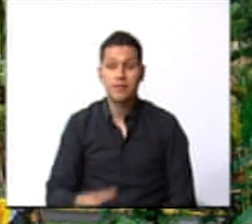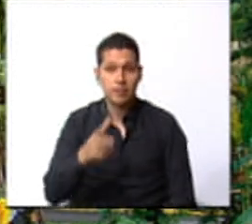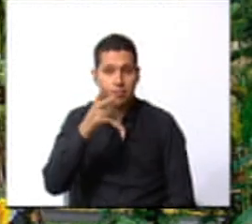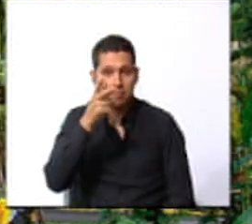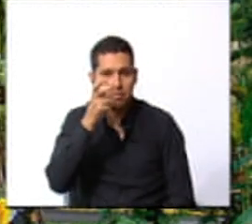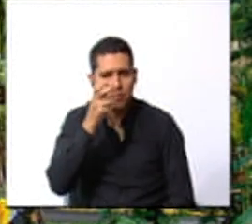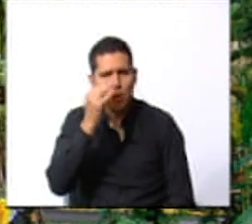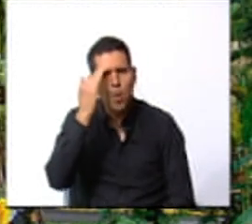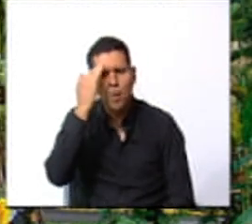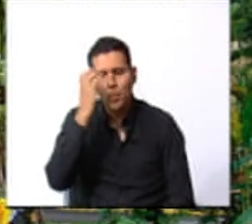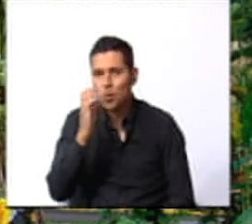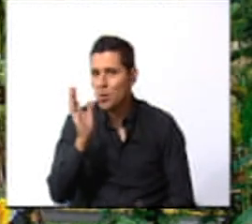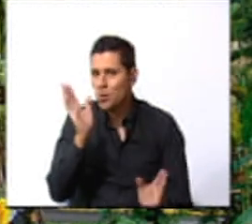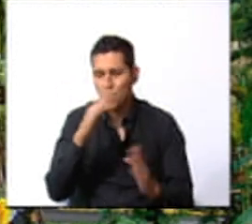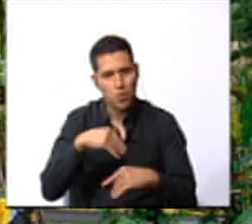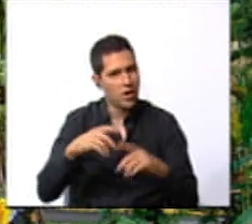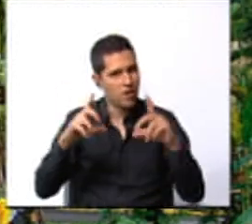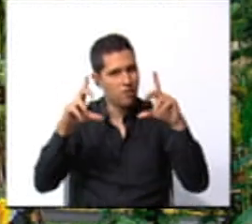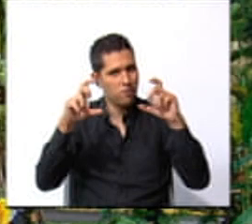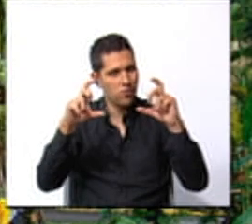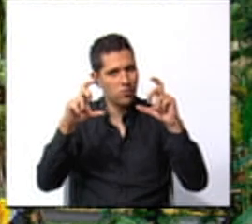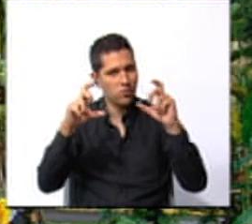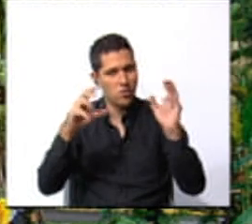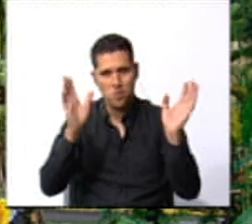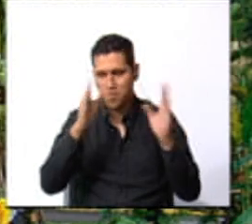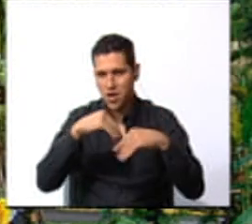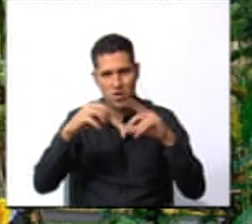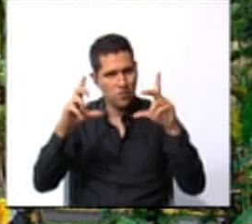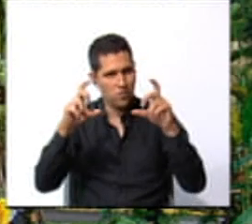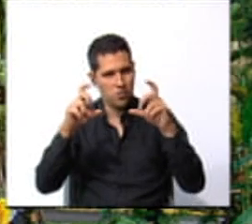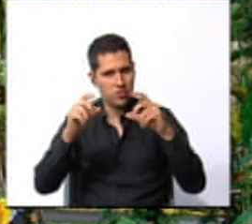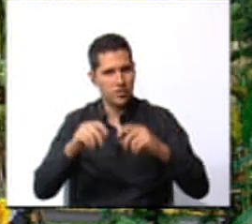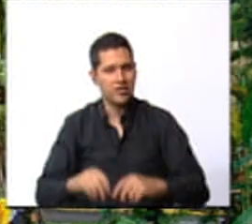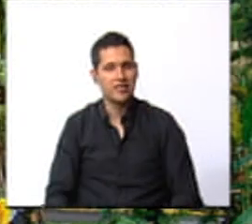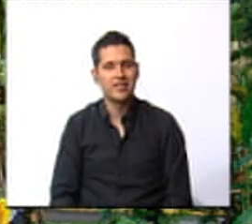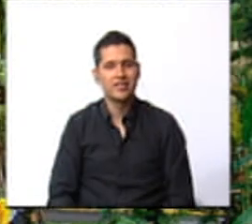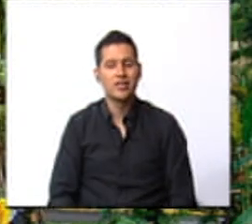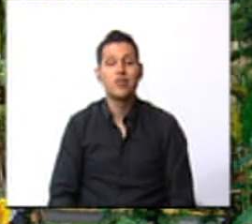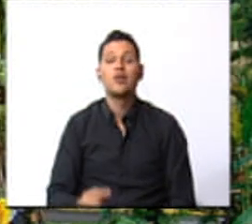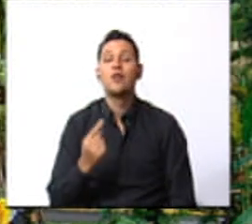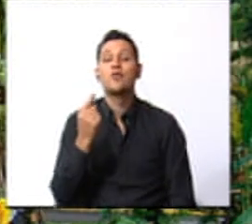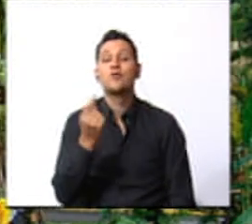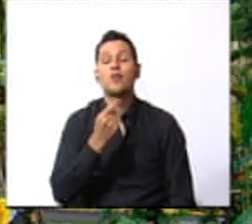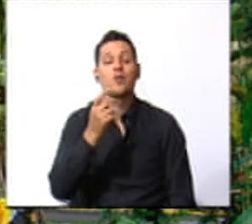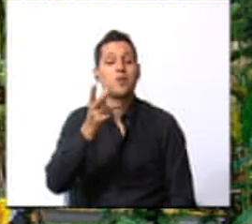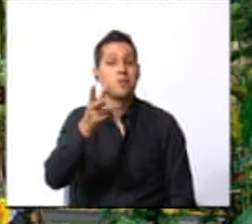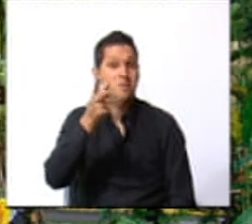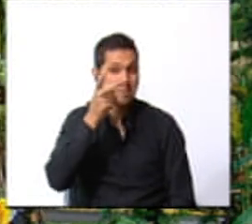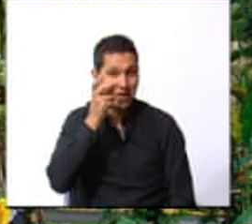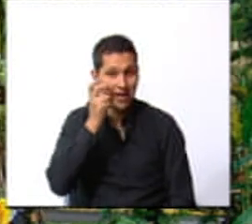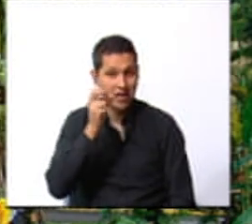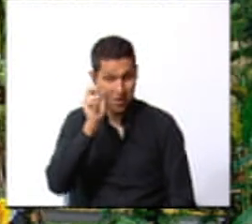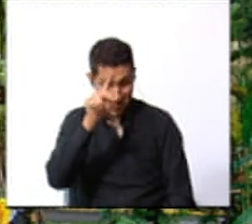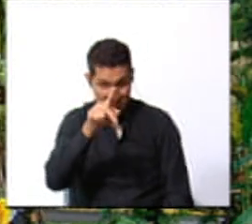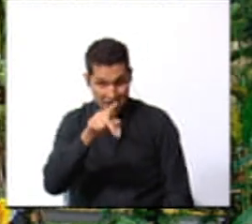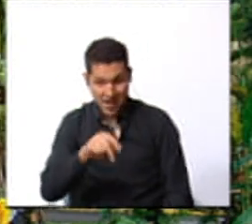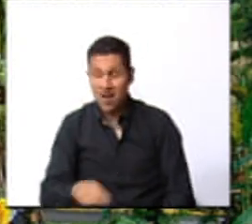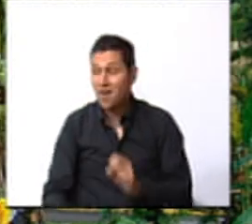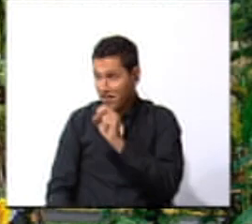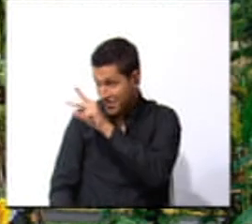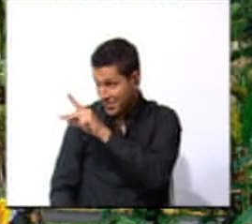I have no pictures. No vamos a poner imágenes. Just listen. Okay, teacher,